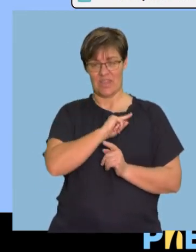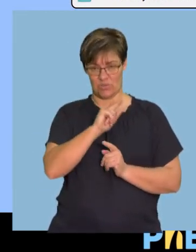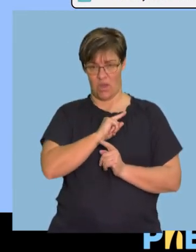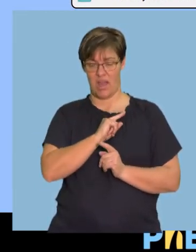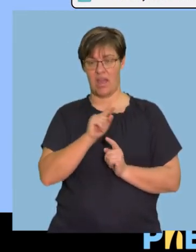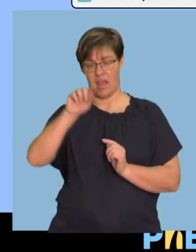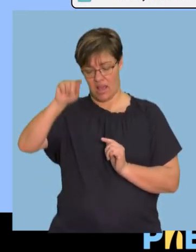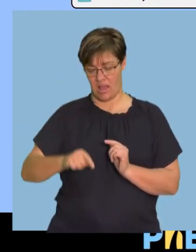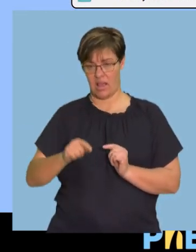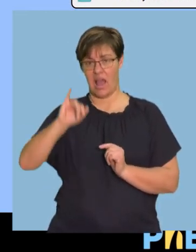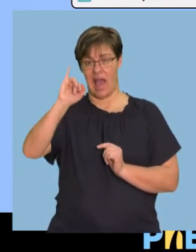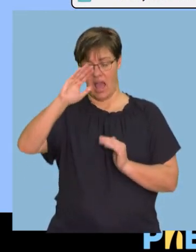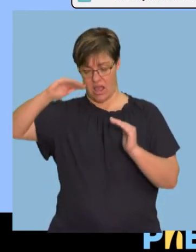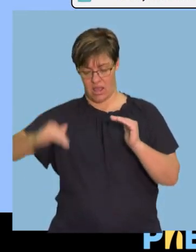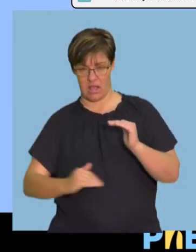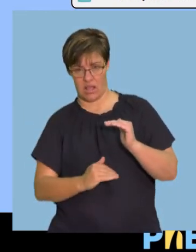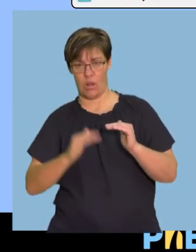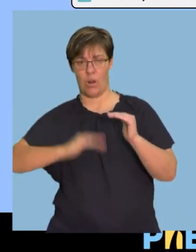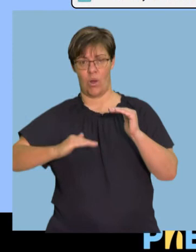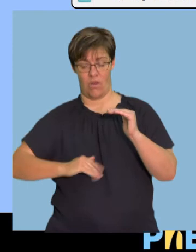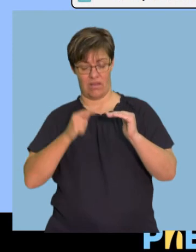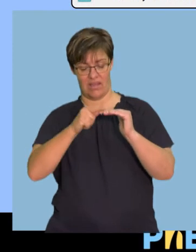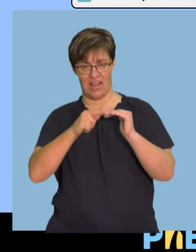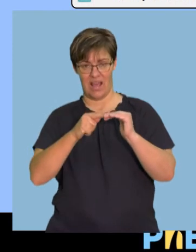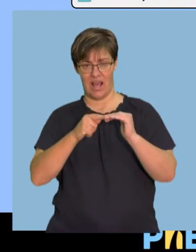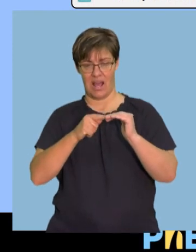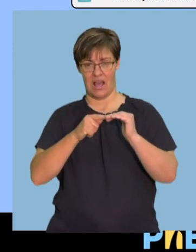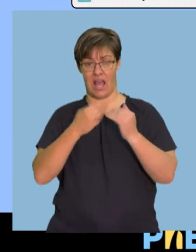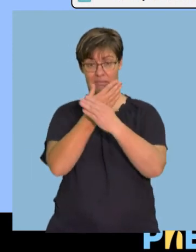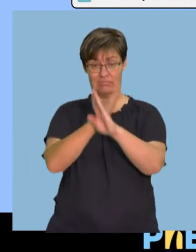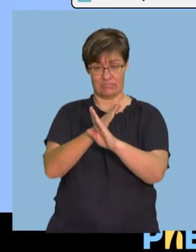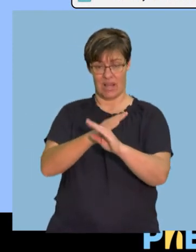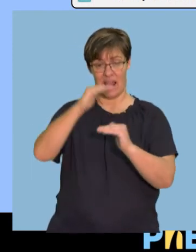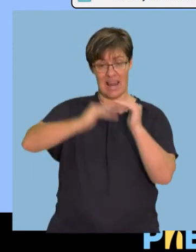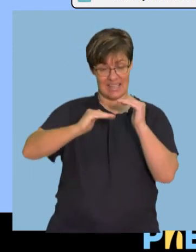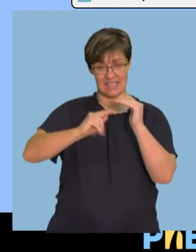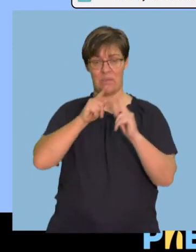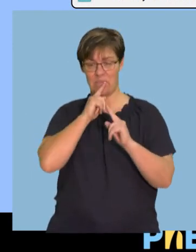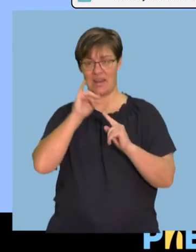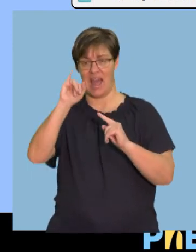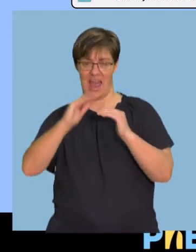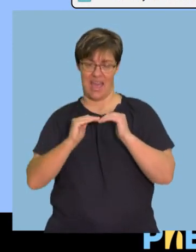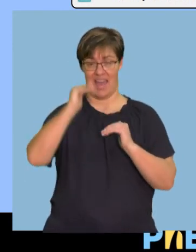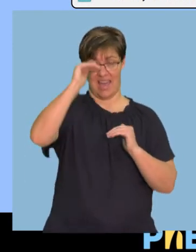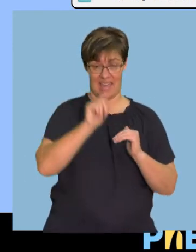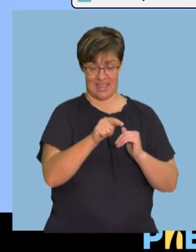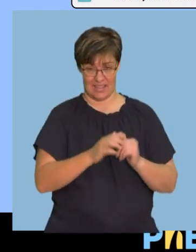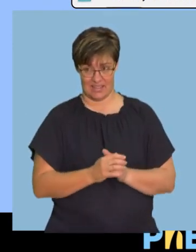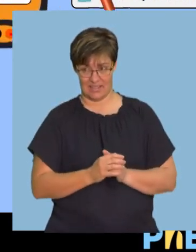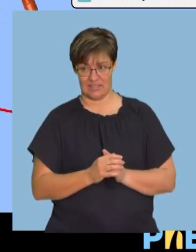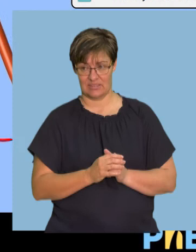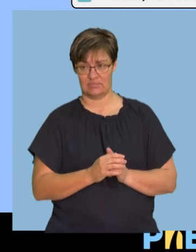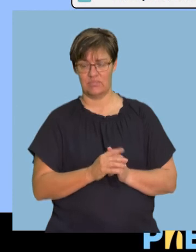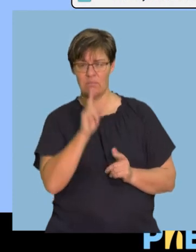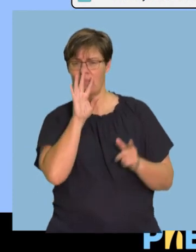the current is actually lower, okay? So this comes from our understanding of the Ohm's law. But let's verify something